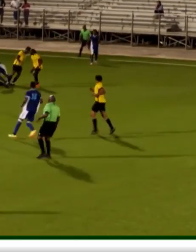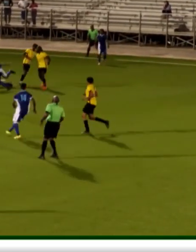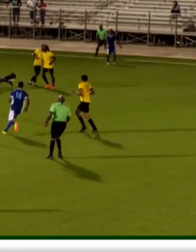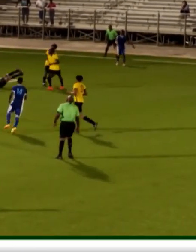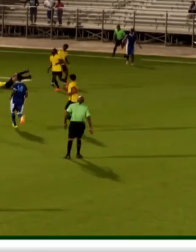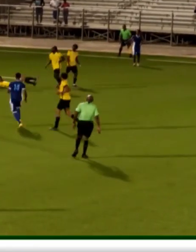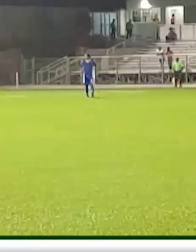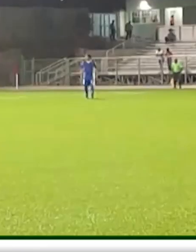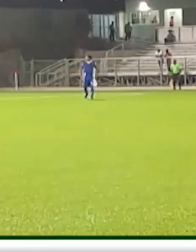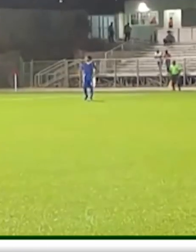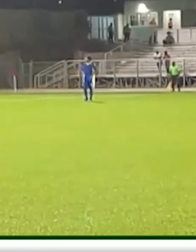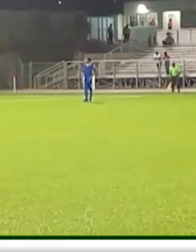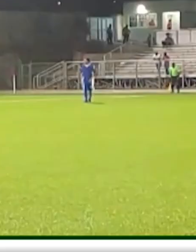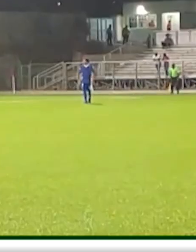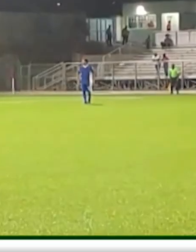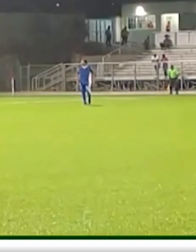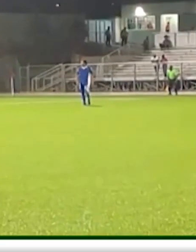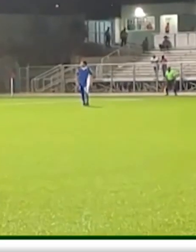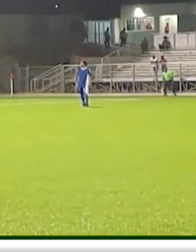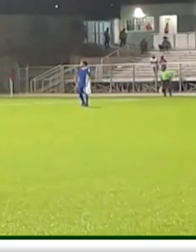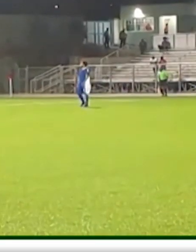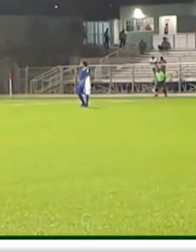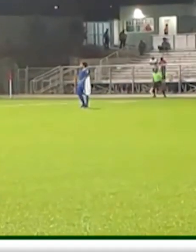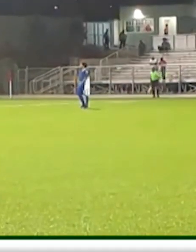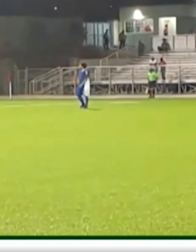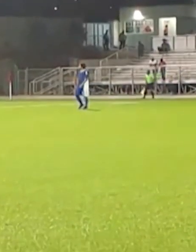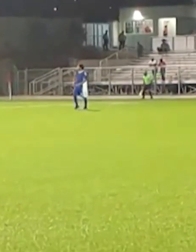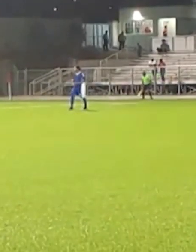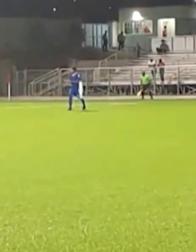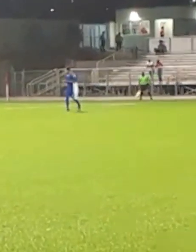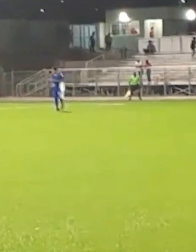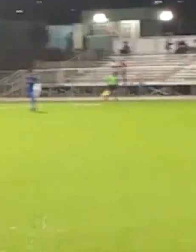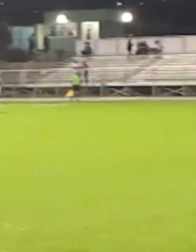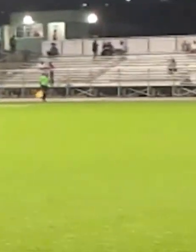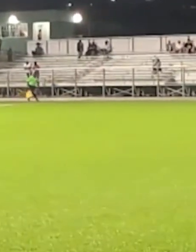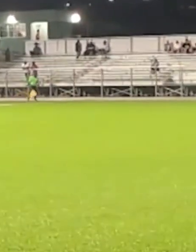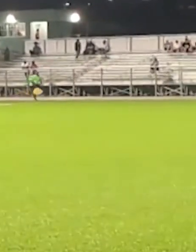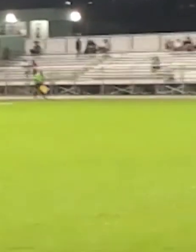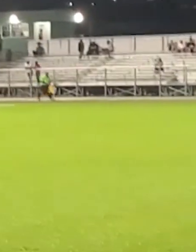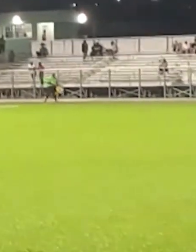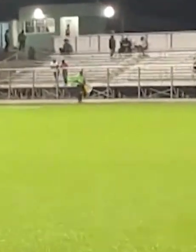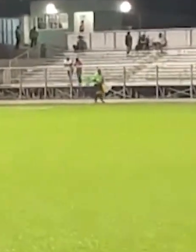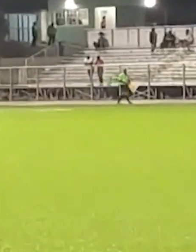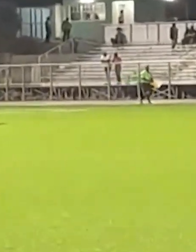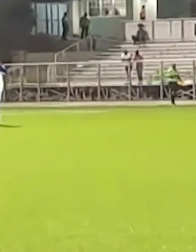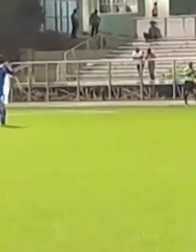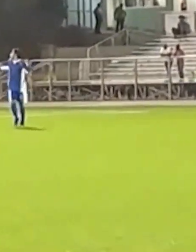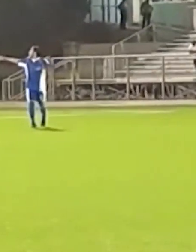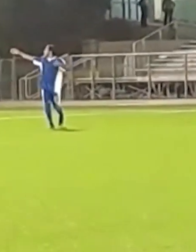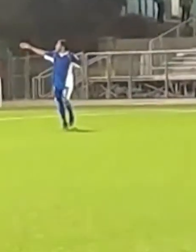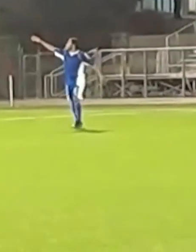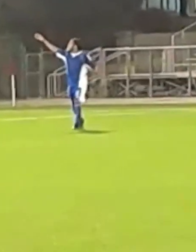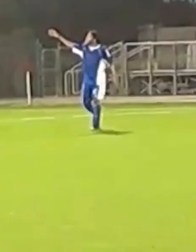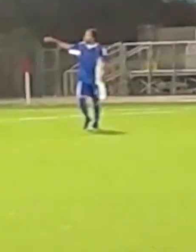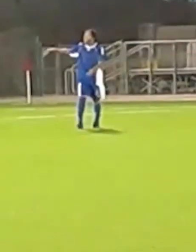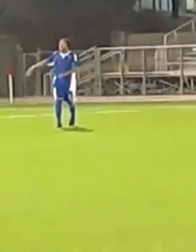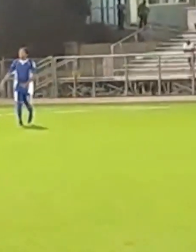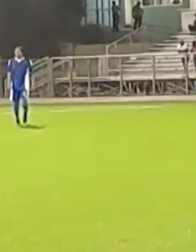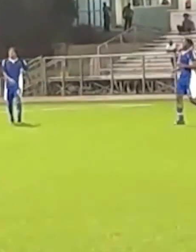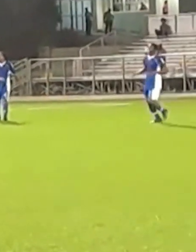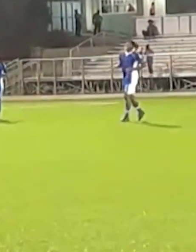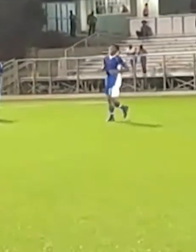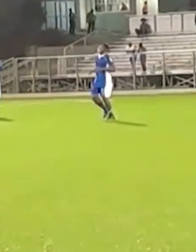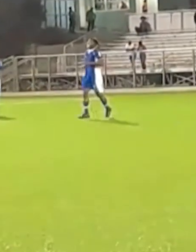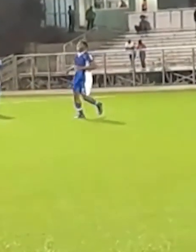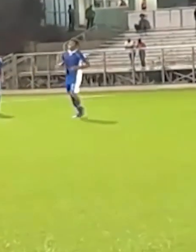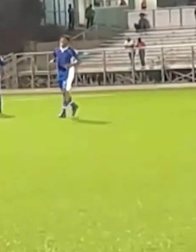the 44th minute now. Zico Hetmyer standing over a free kick. Absolutely perfect placement. 1-1 then